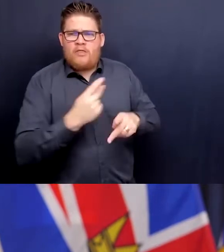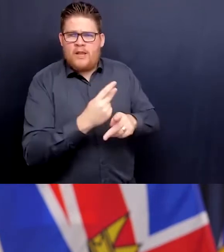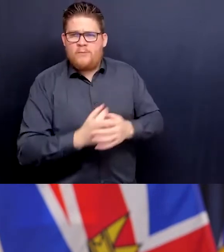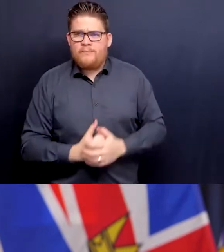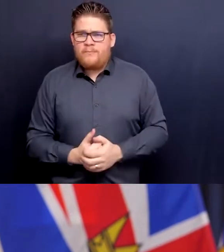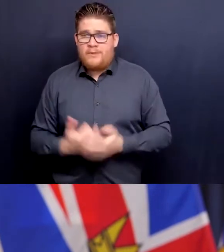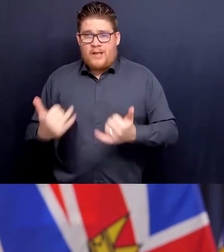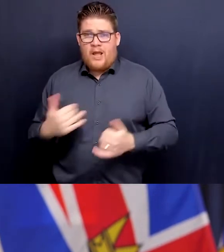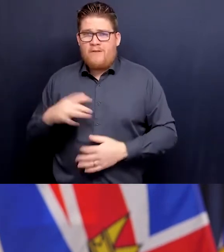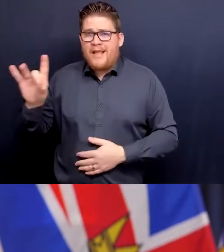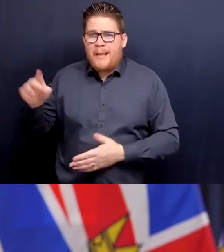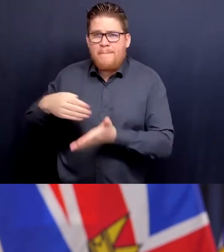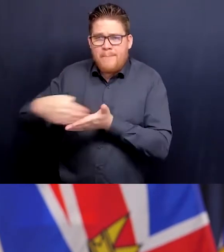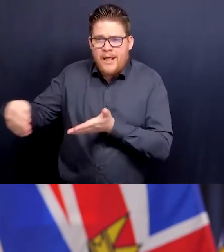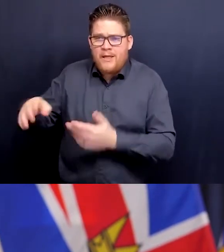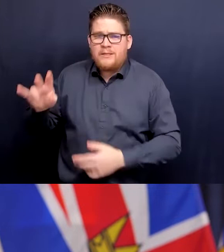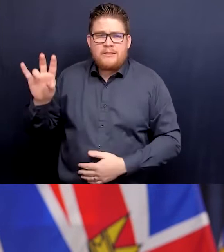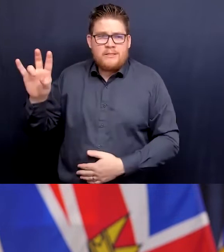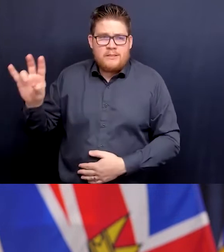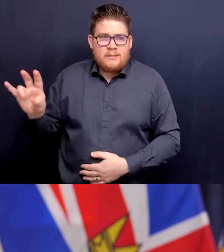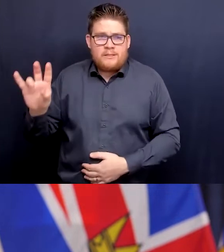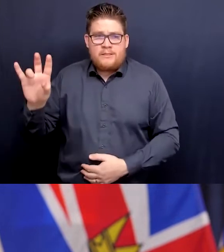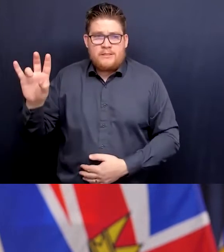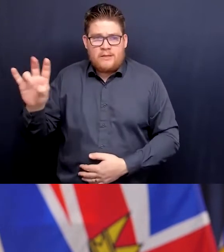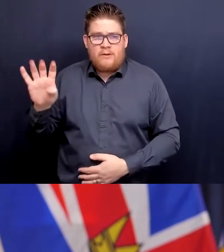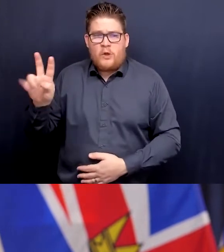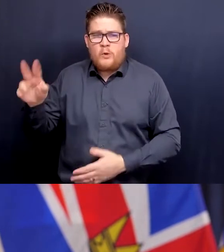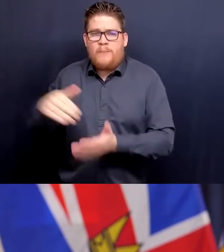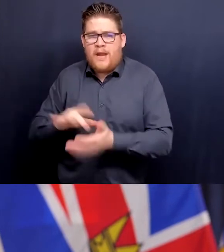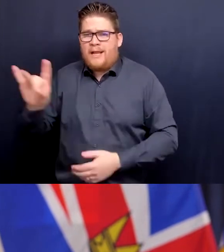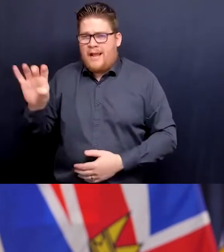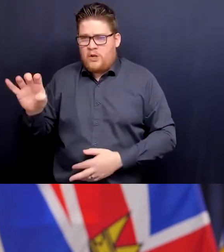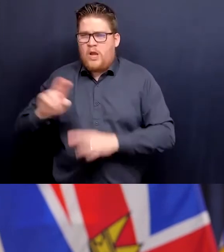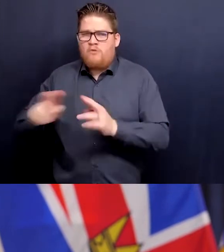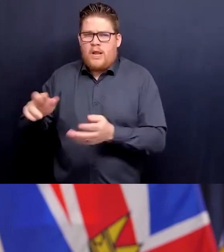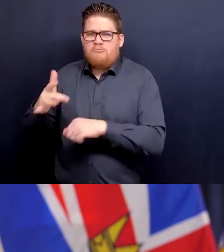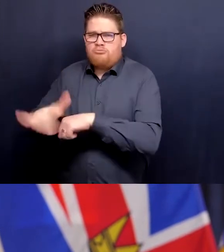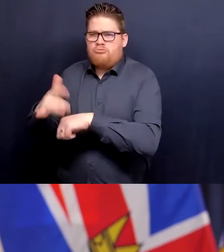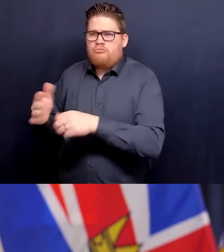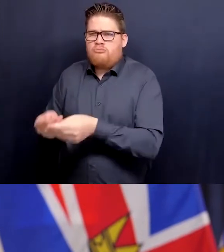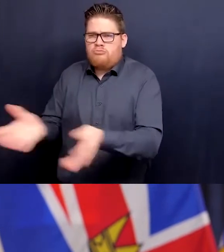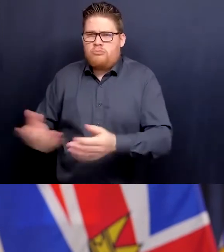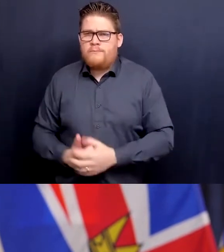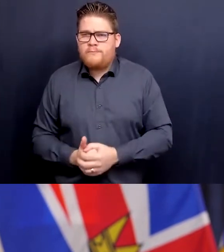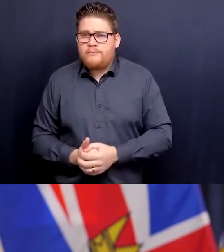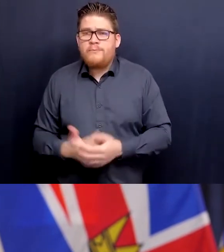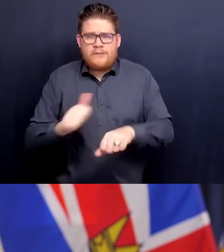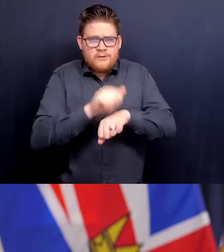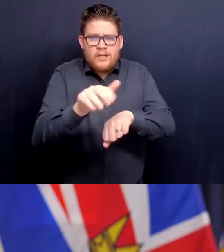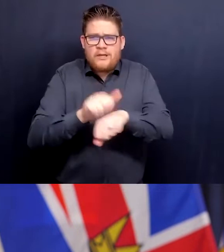8,742,800 tests suitable for self-administered use. To date, 4.4 million tests have been distributed to K-12 schools across the